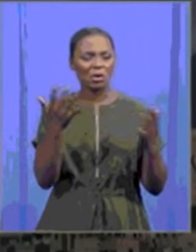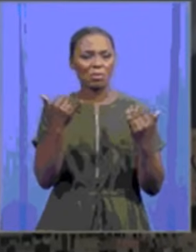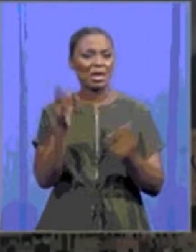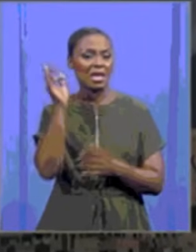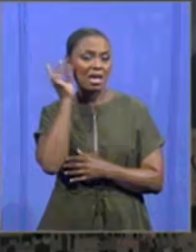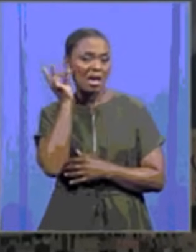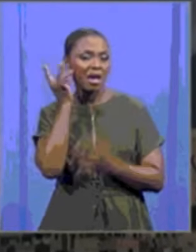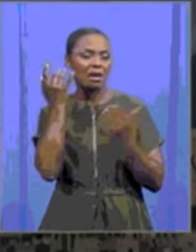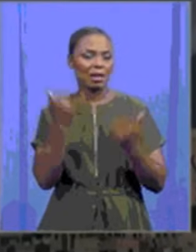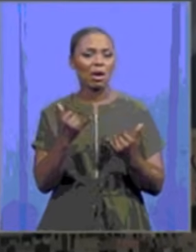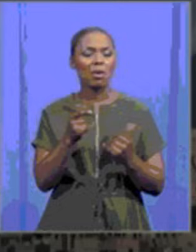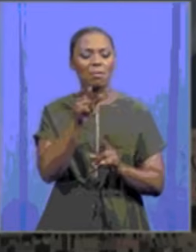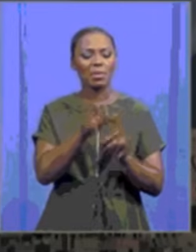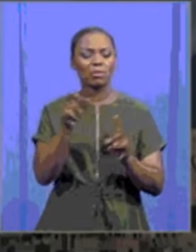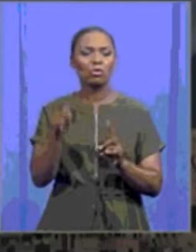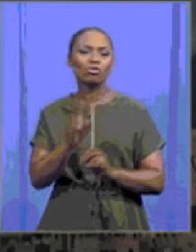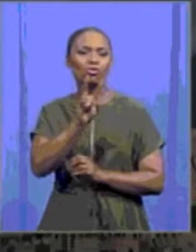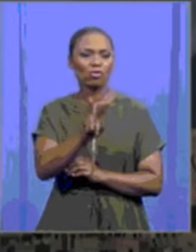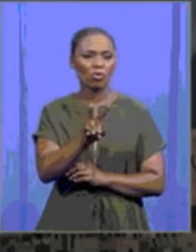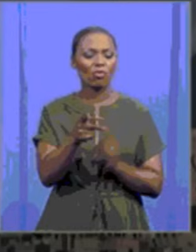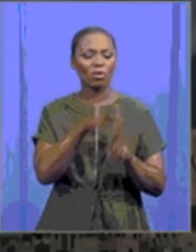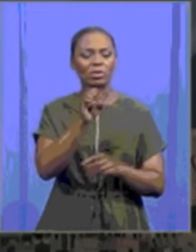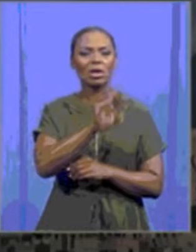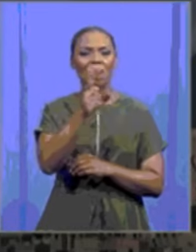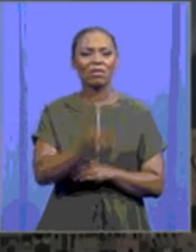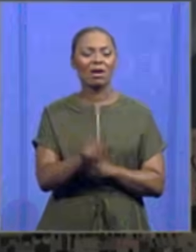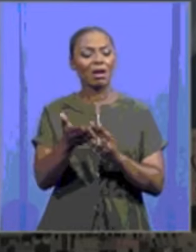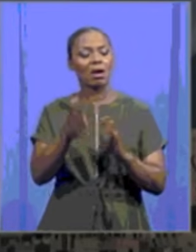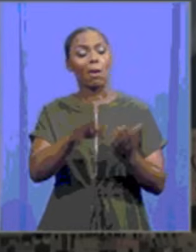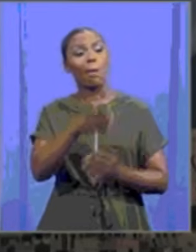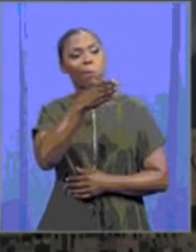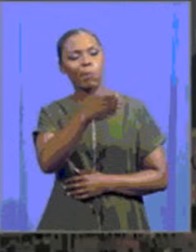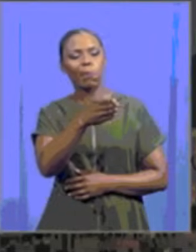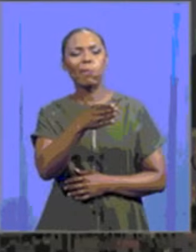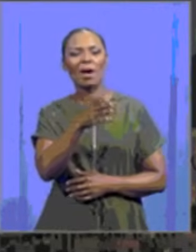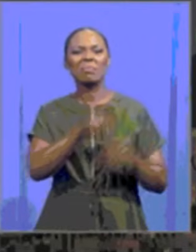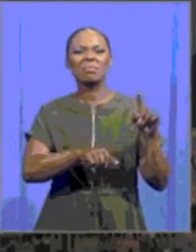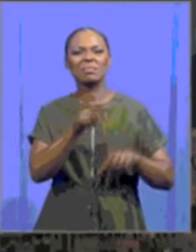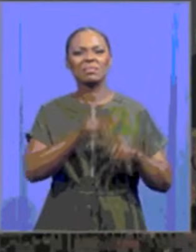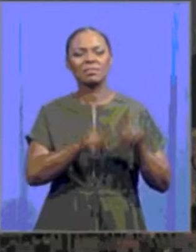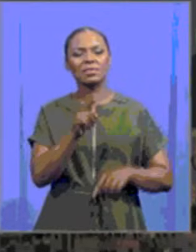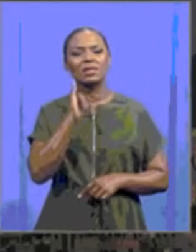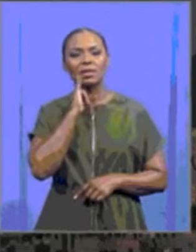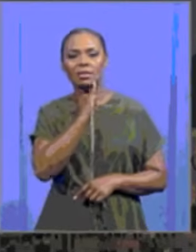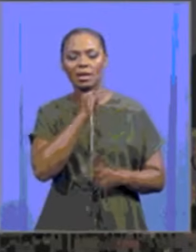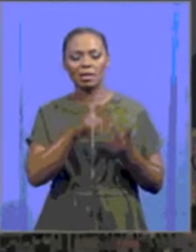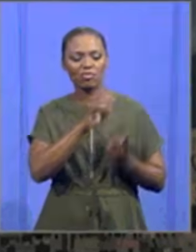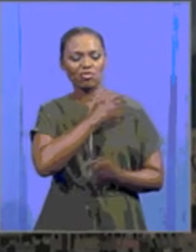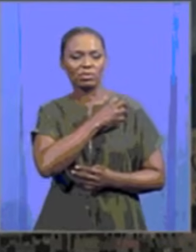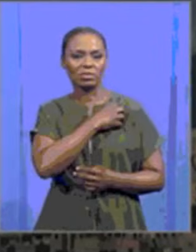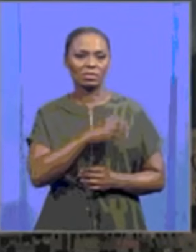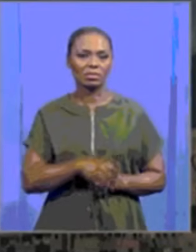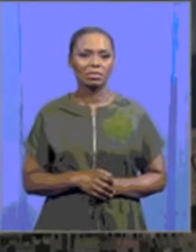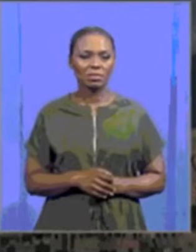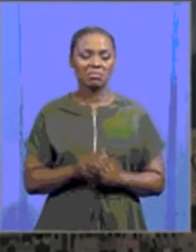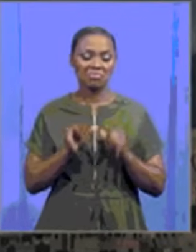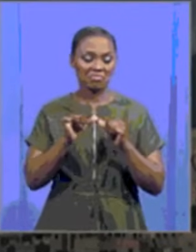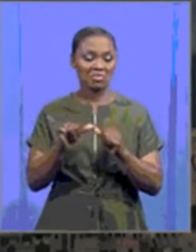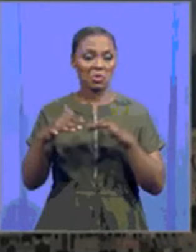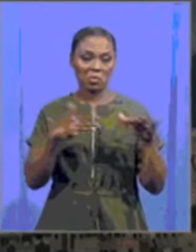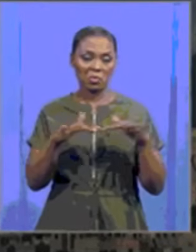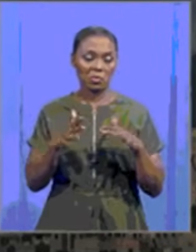ma-Afrika Borwa a mabedi magareng ga bao ba lobilego maphelo a bona ge dikgohlano magareng ga Israel le Hamas di loyela